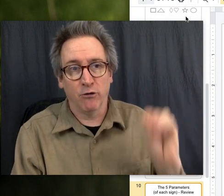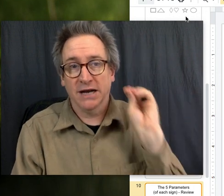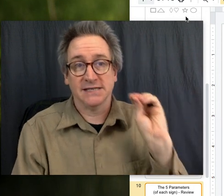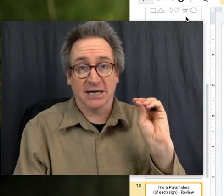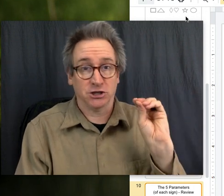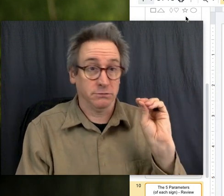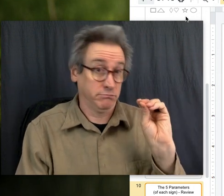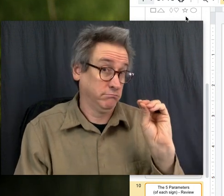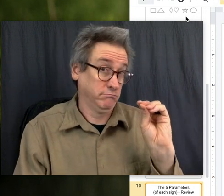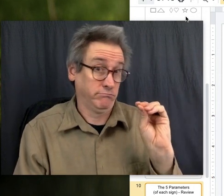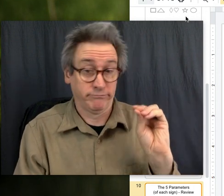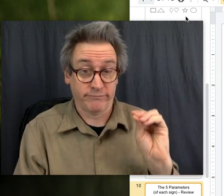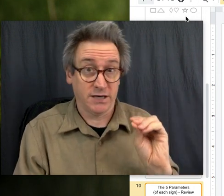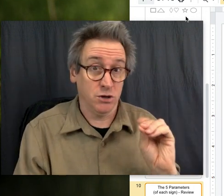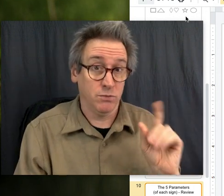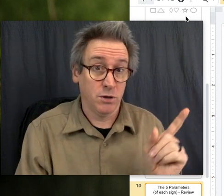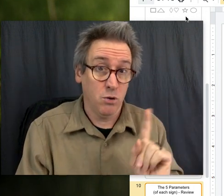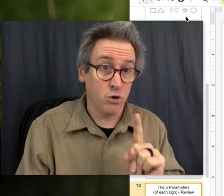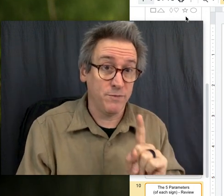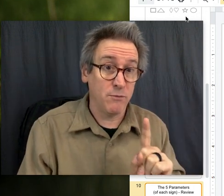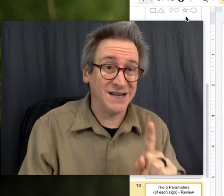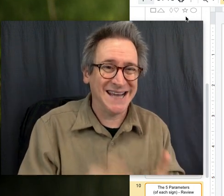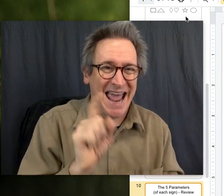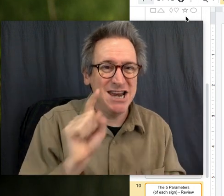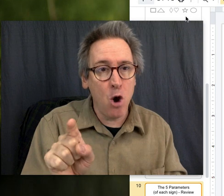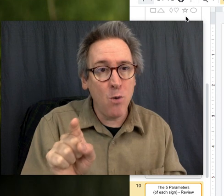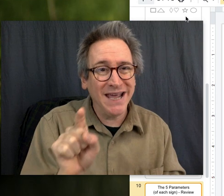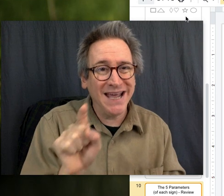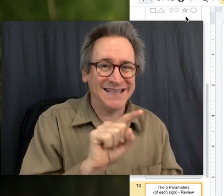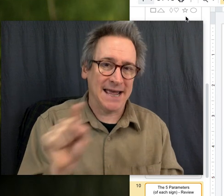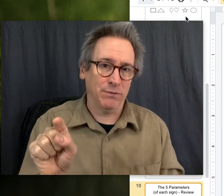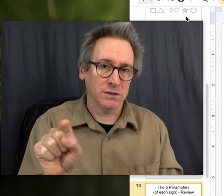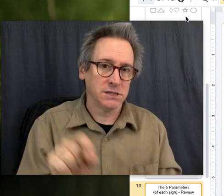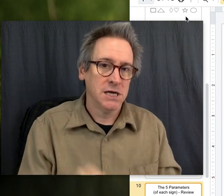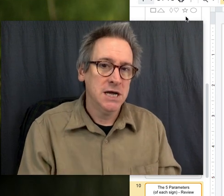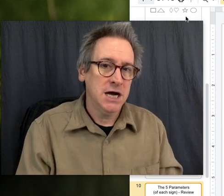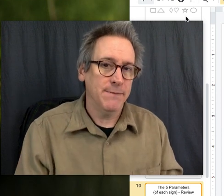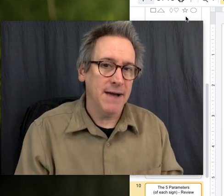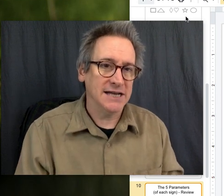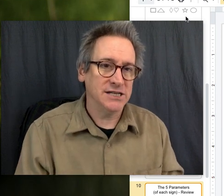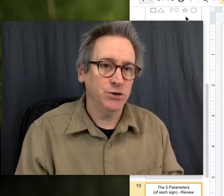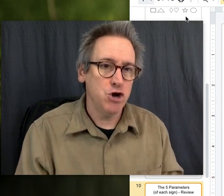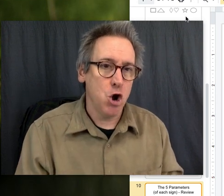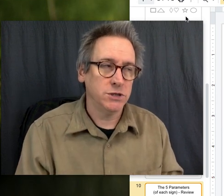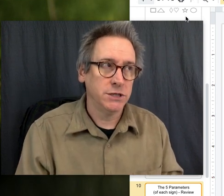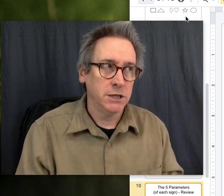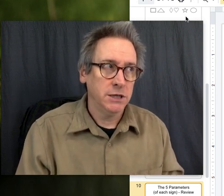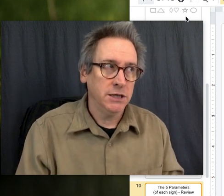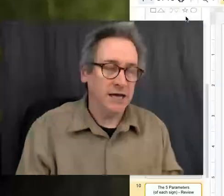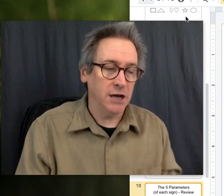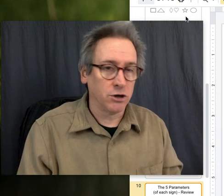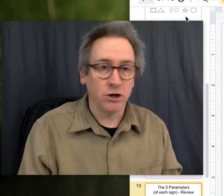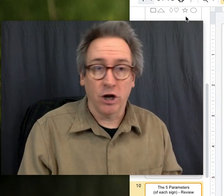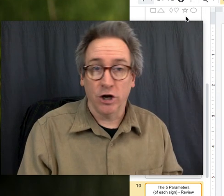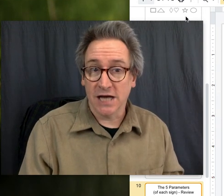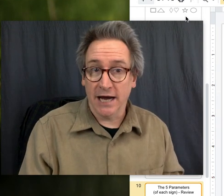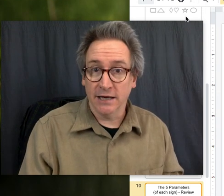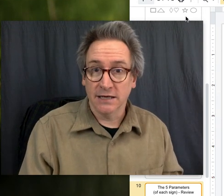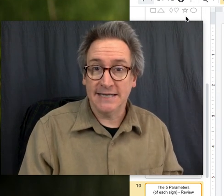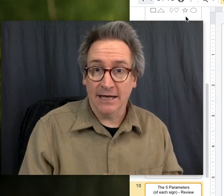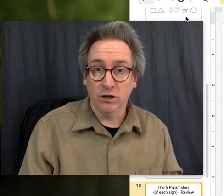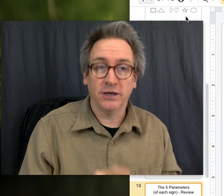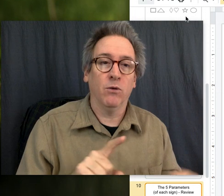a written section. So worth memorizing and knowing examples. As you note a new